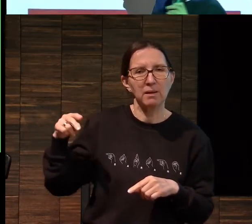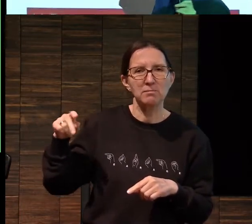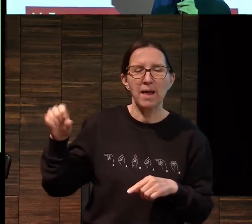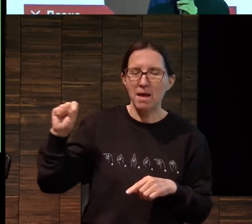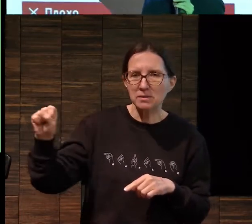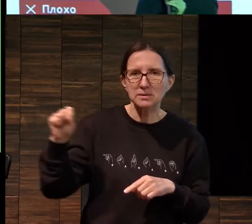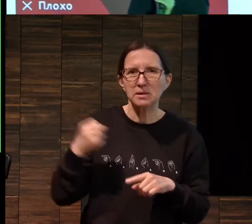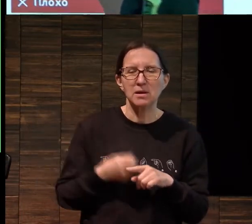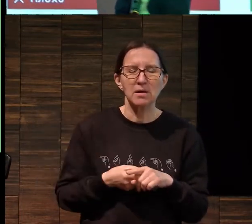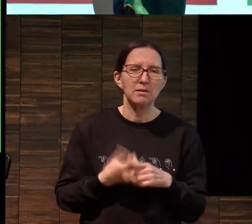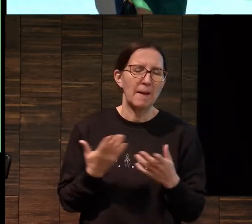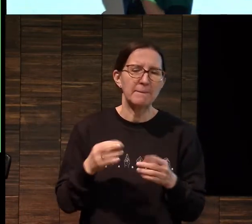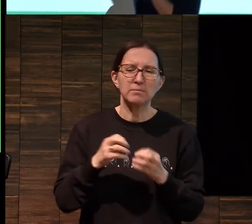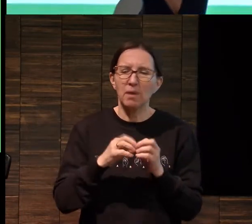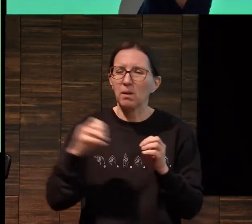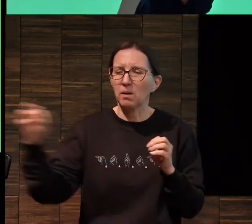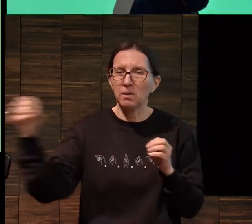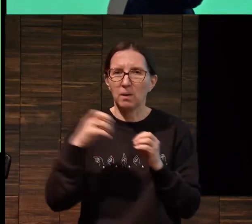HTTPS,